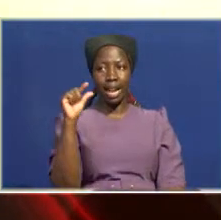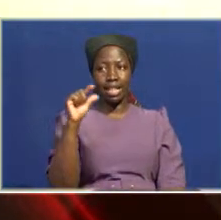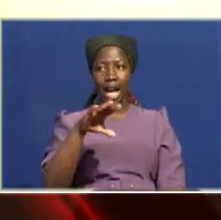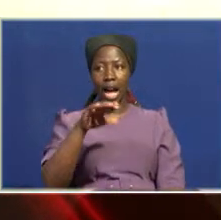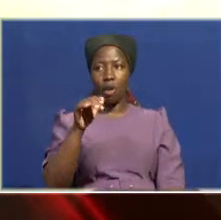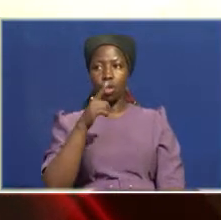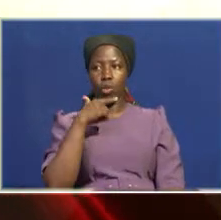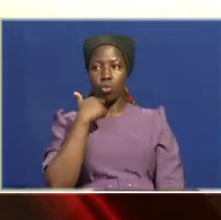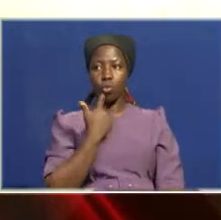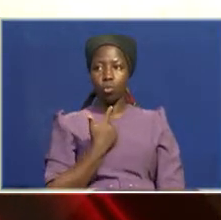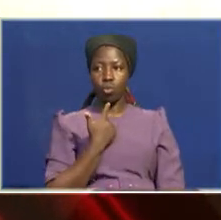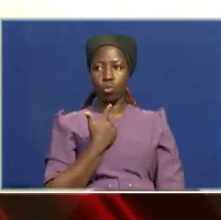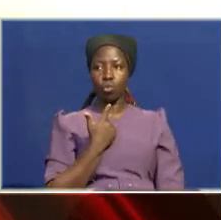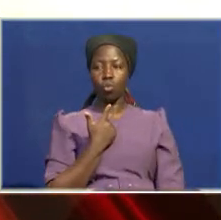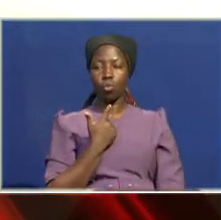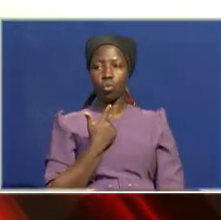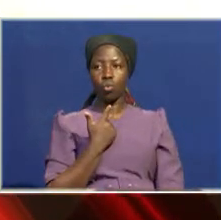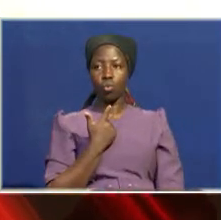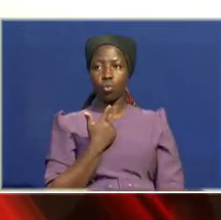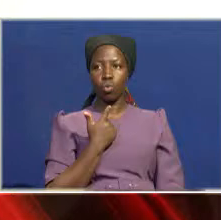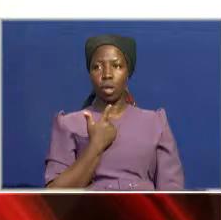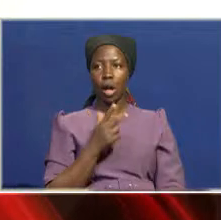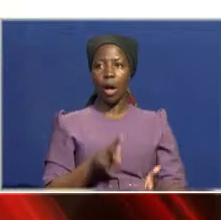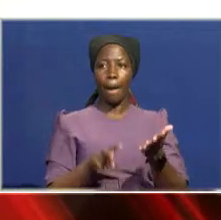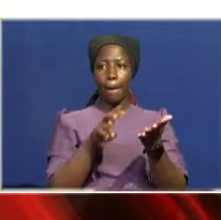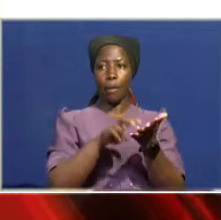who are owning bars.